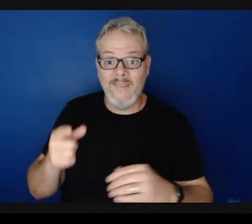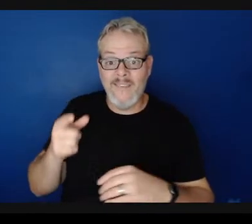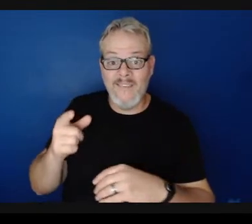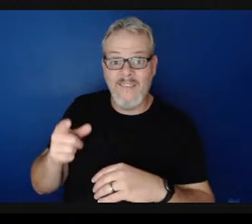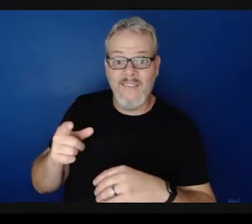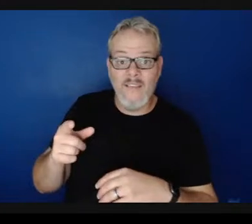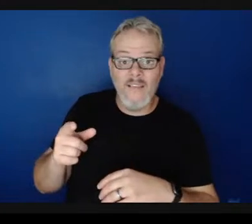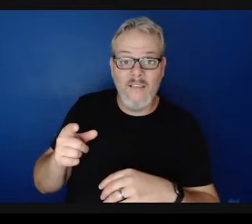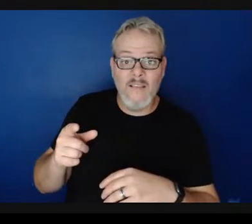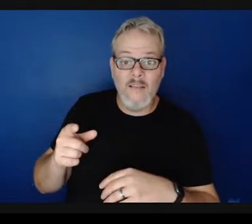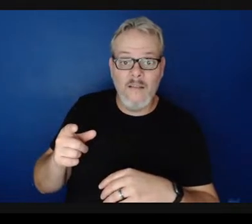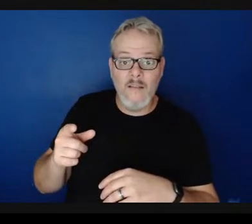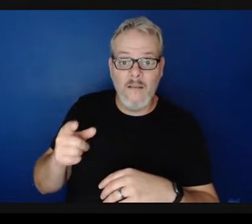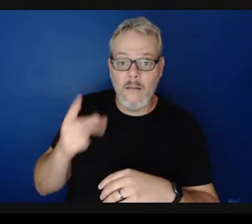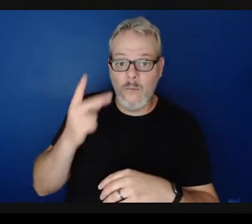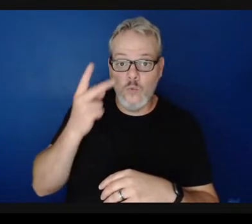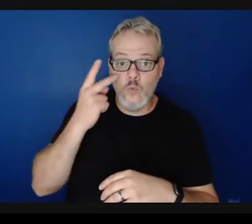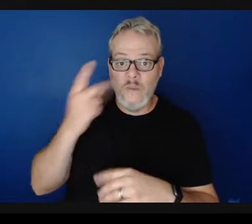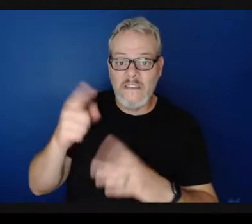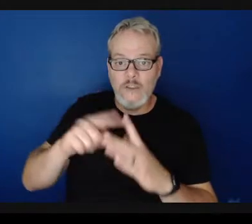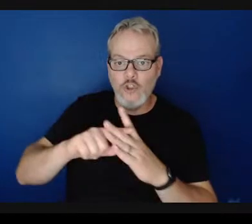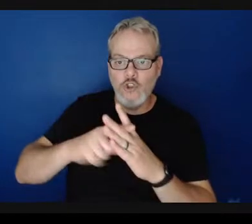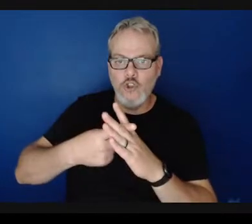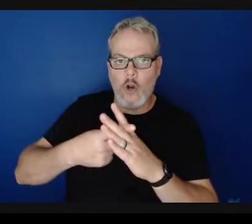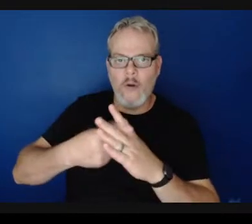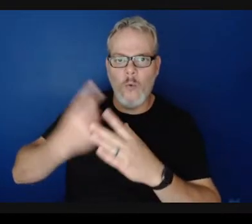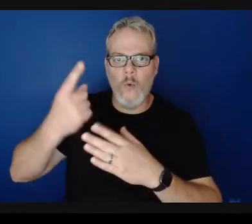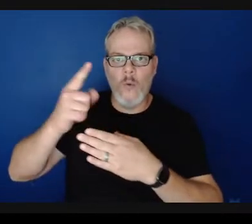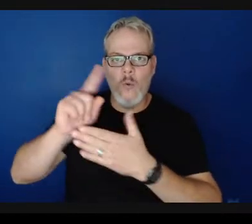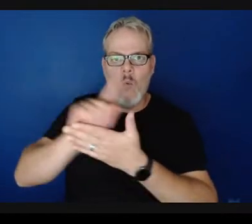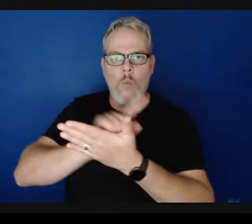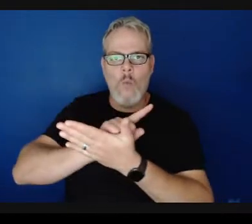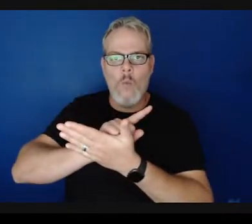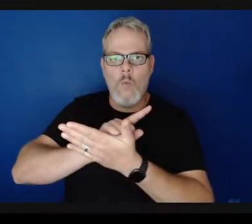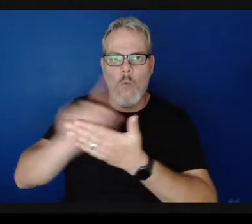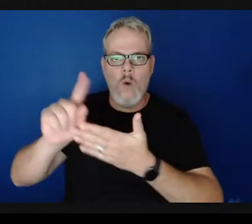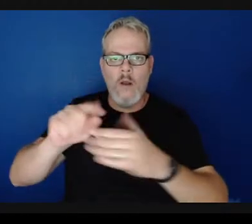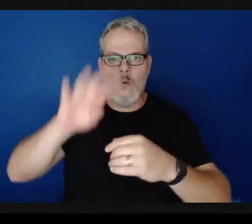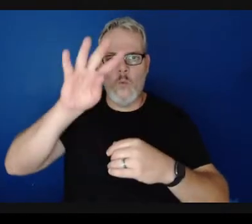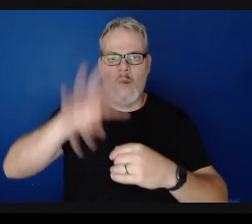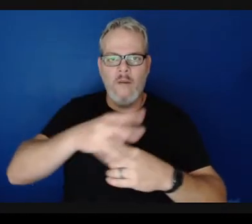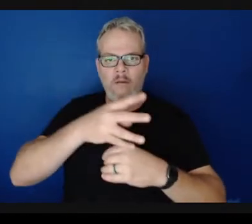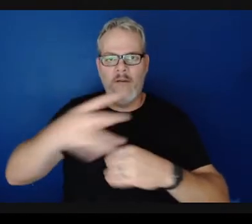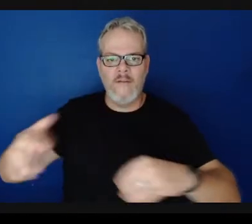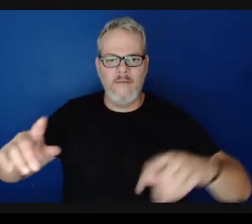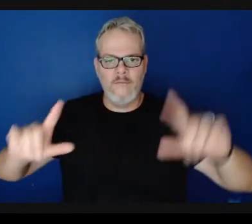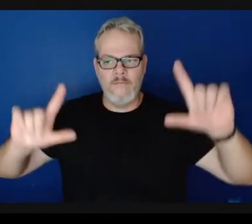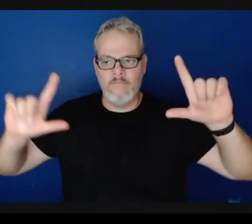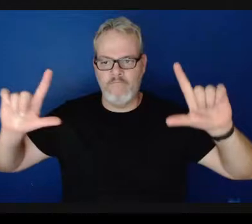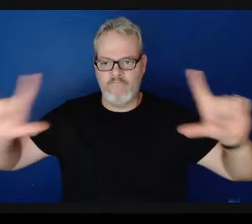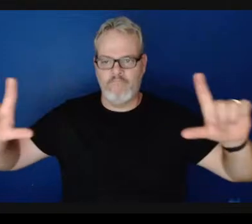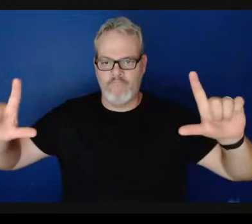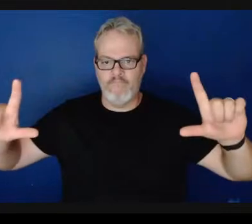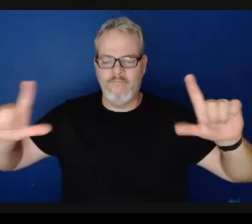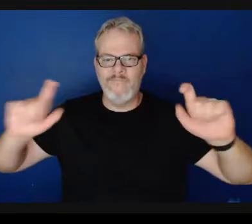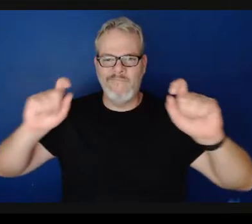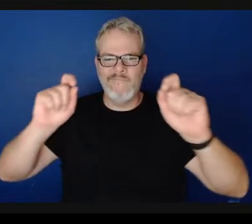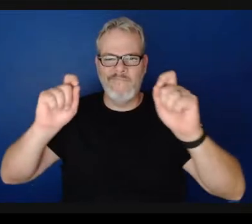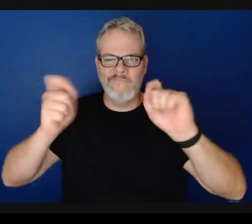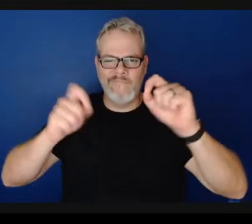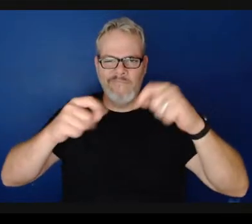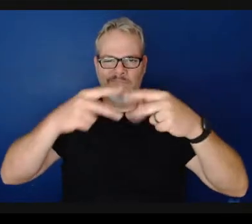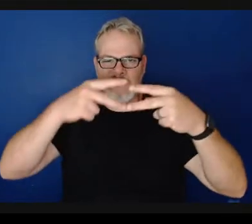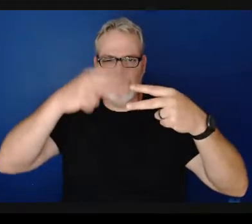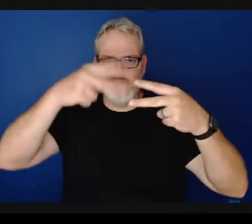here. So starting with the 1 week time frame, our tilt meters are just showing that regular day-to-day oscillation, maybe a little bit of wiggle here in the back,